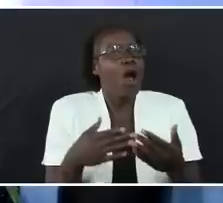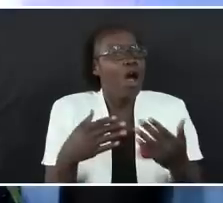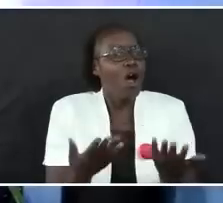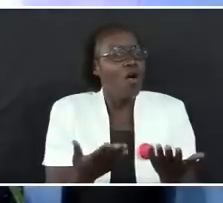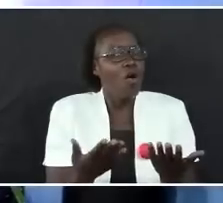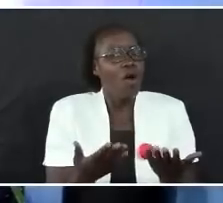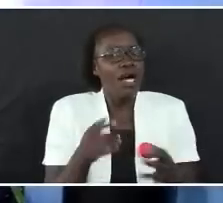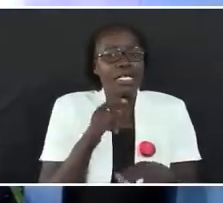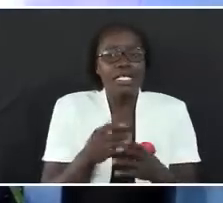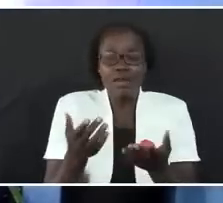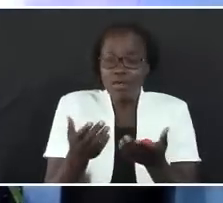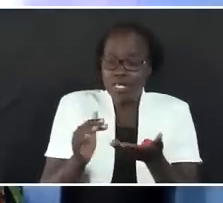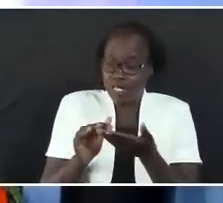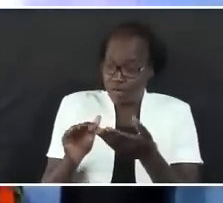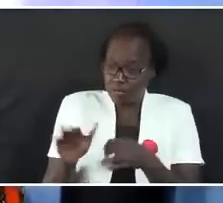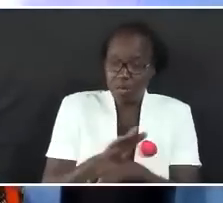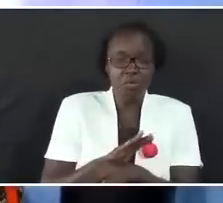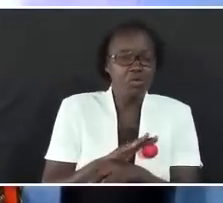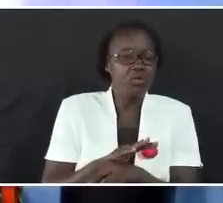When he needed you most.